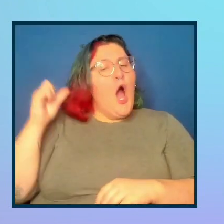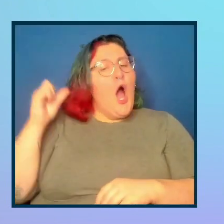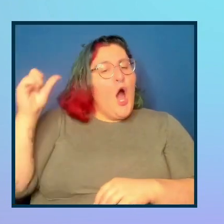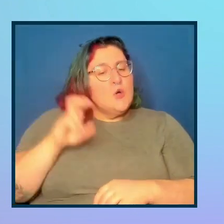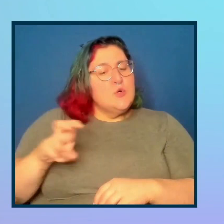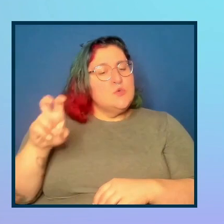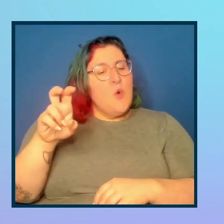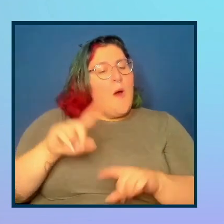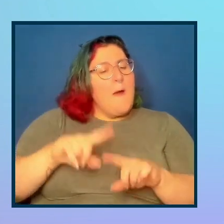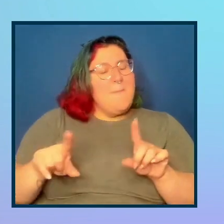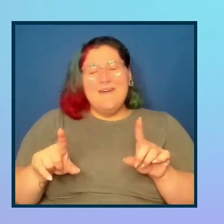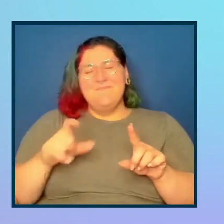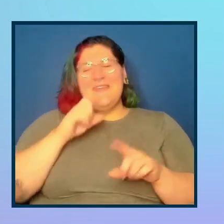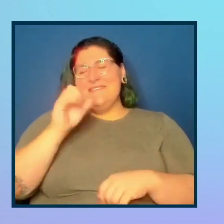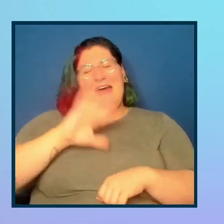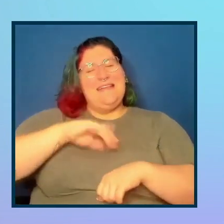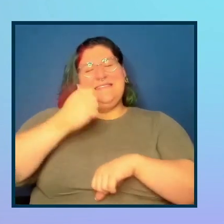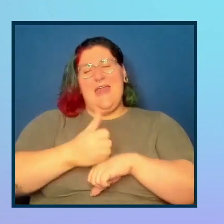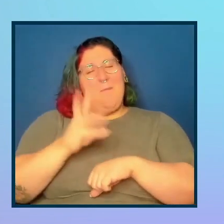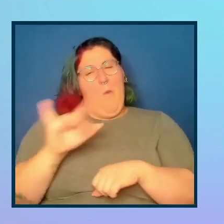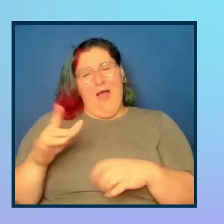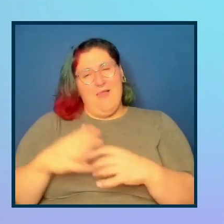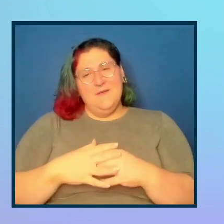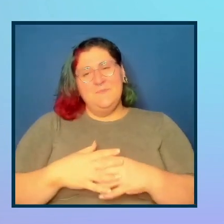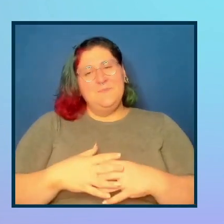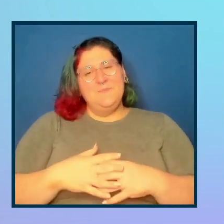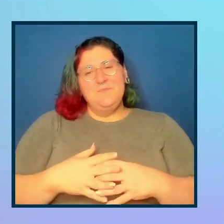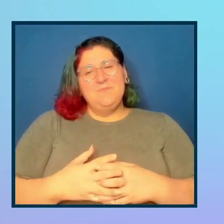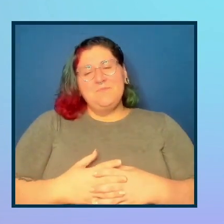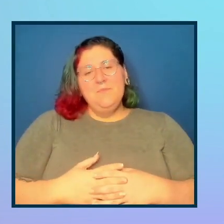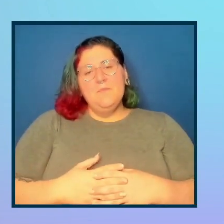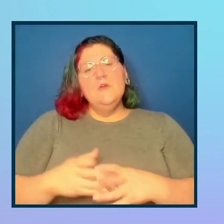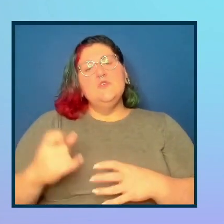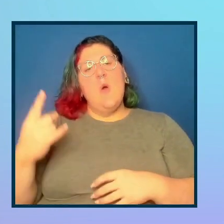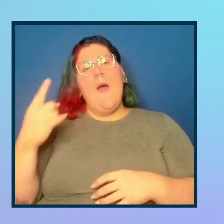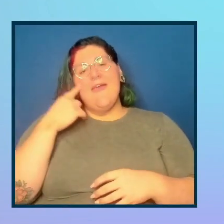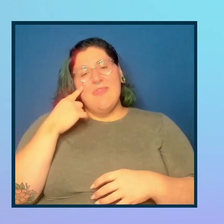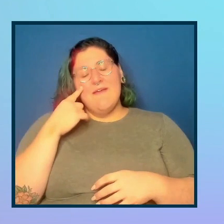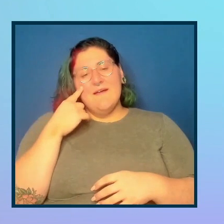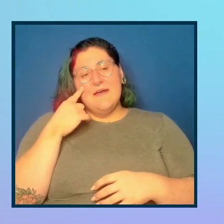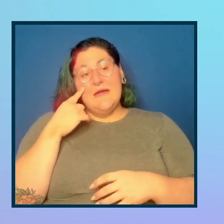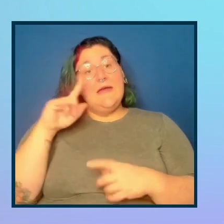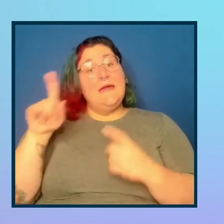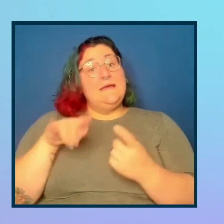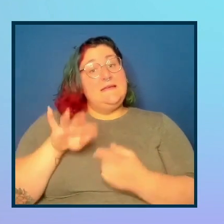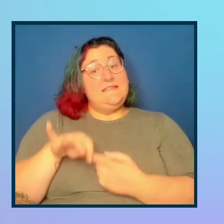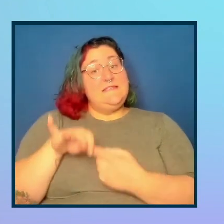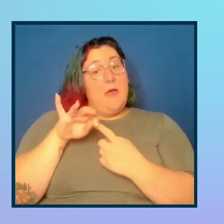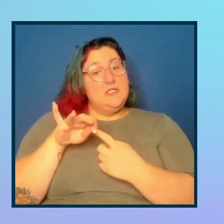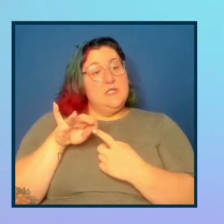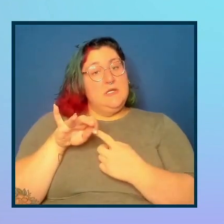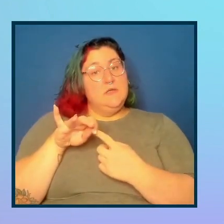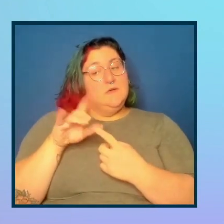that very well at the moment. So I think inside of this, especially when we're thinking about using augmented reality